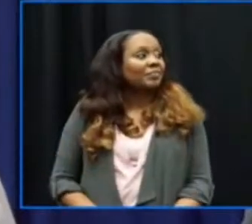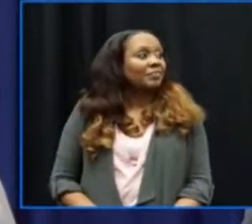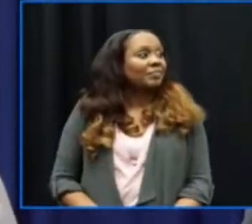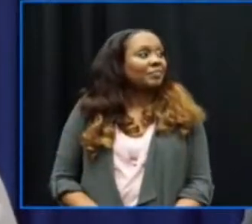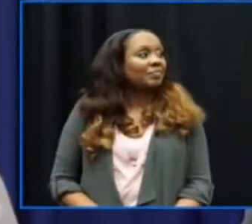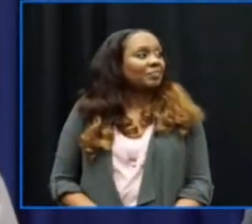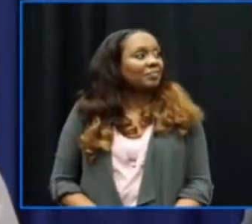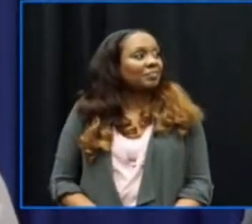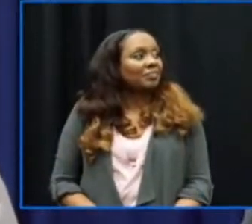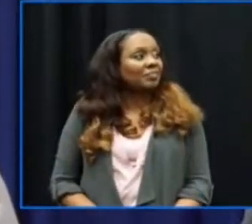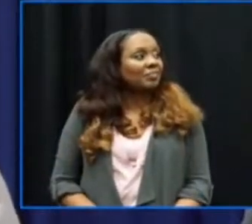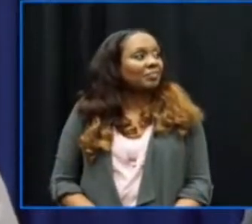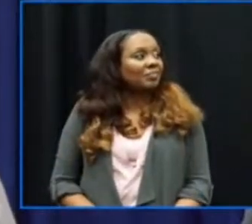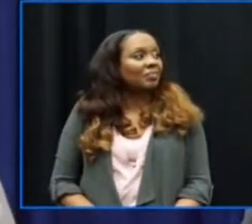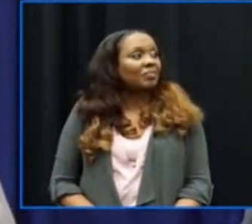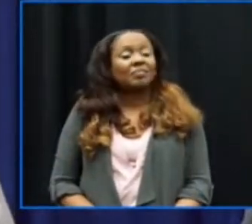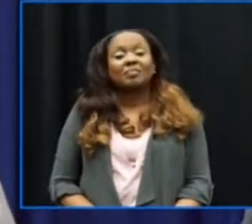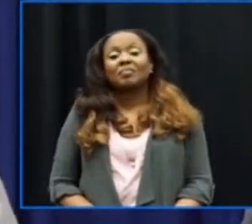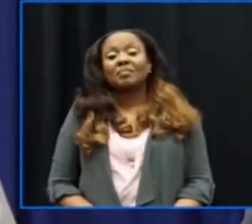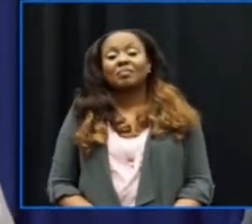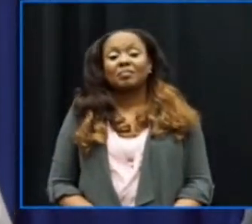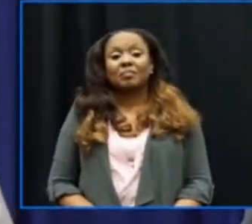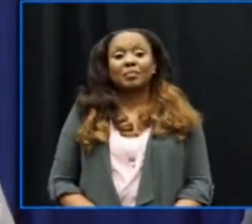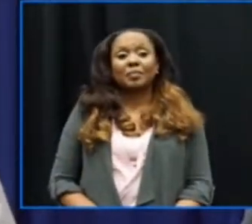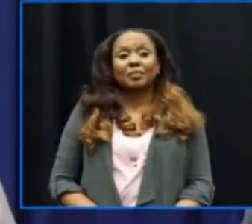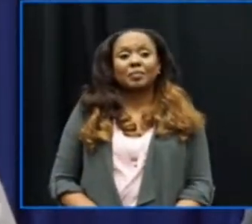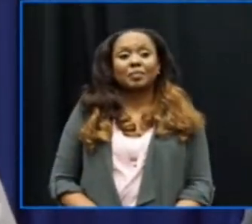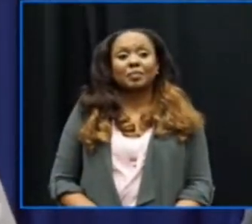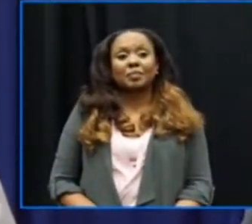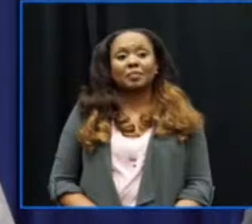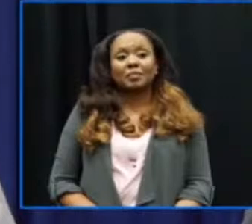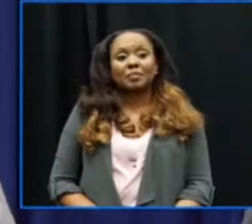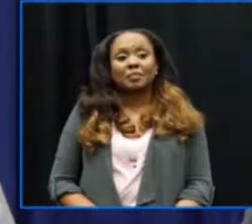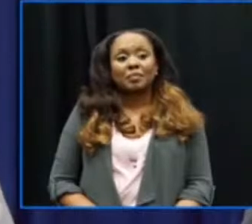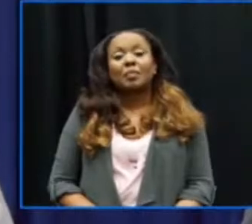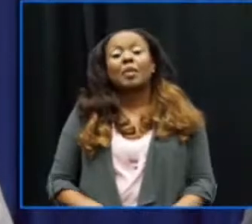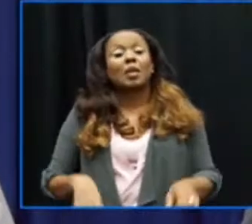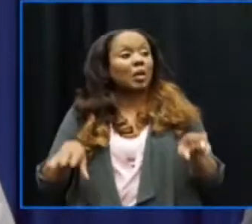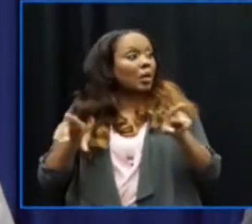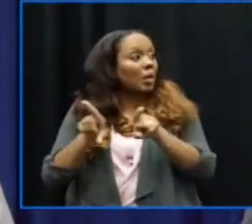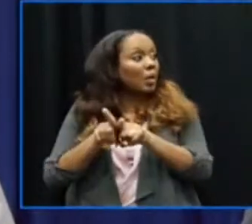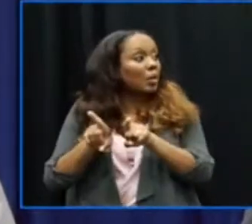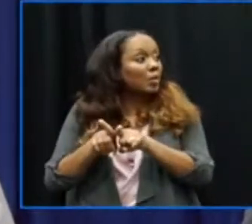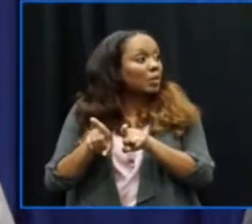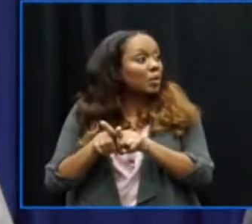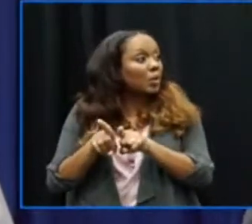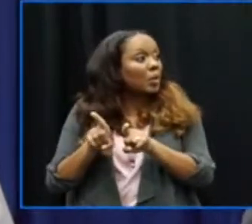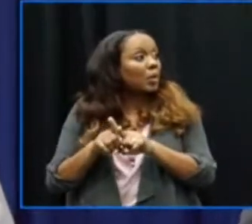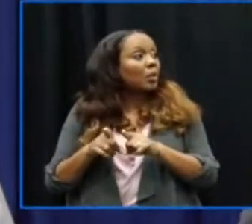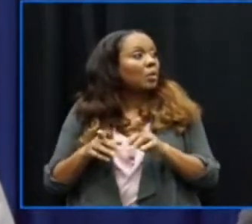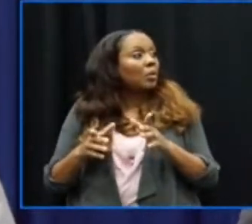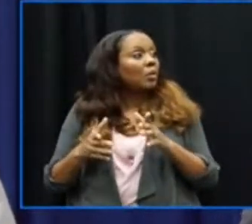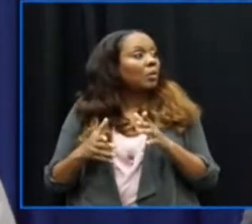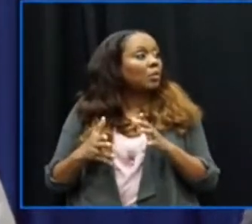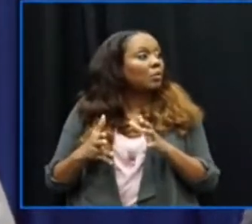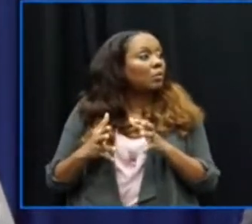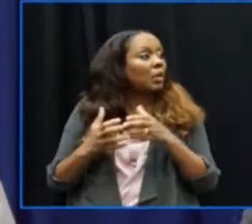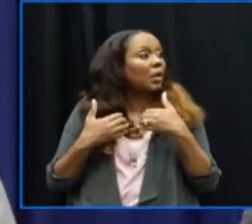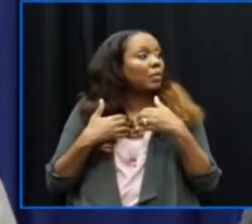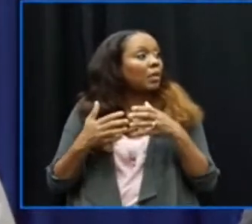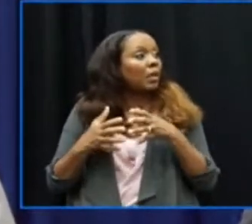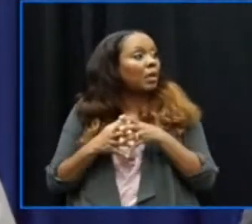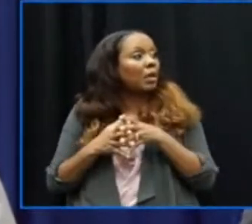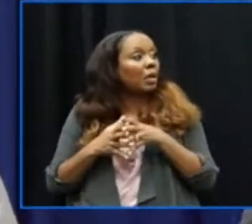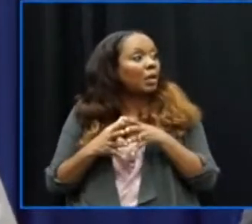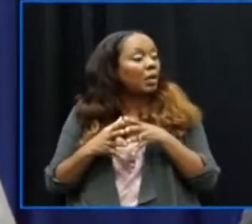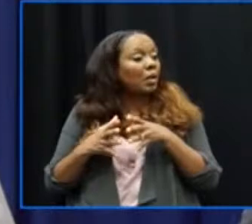child mortality has also dropped significantly over the years, and therefore there are more of our kids living, there are